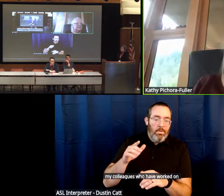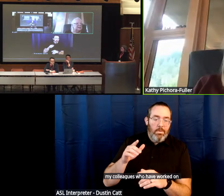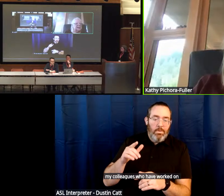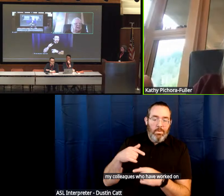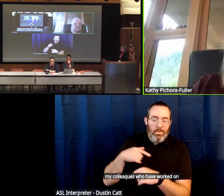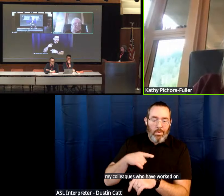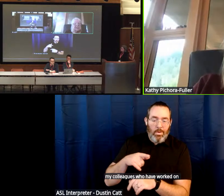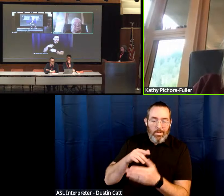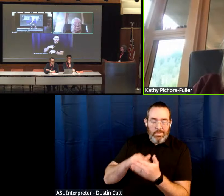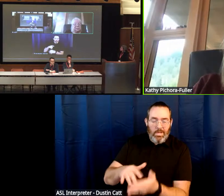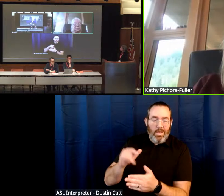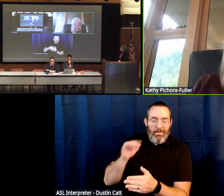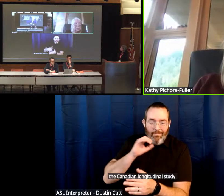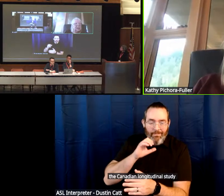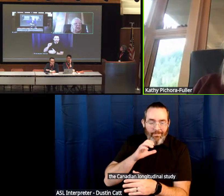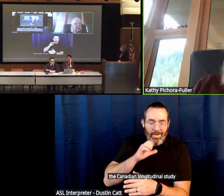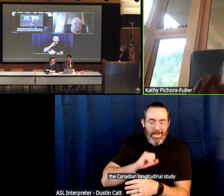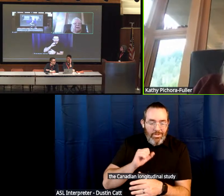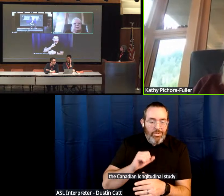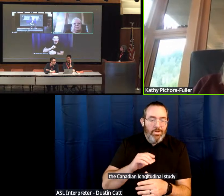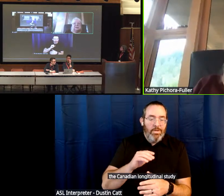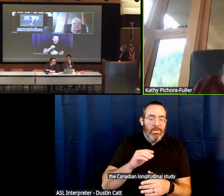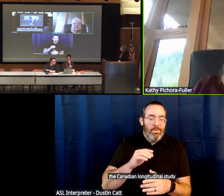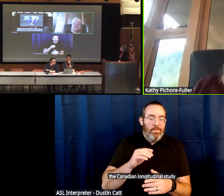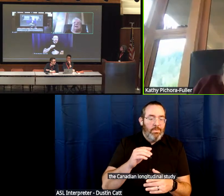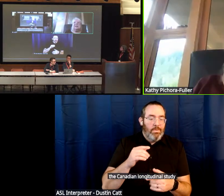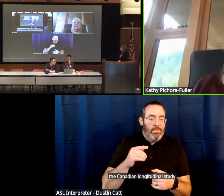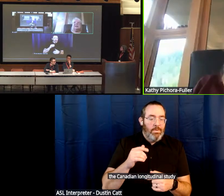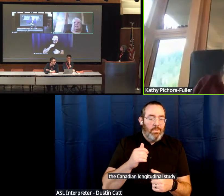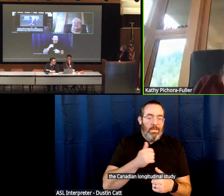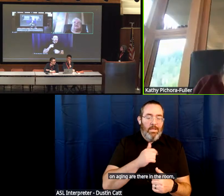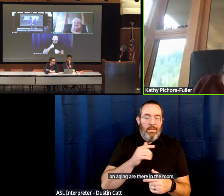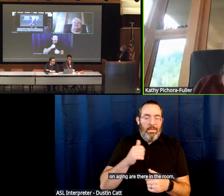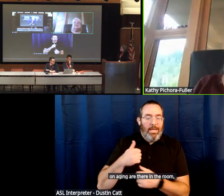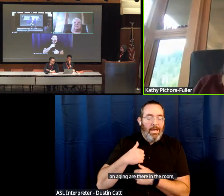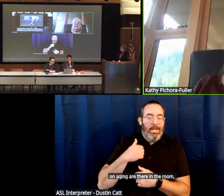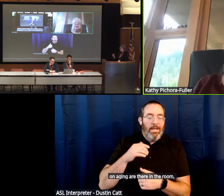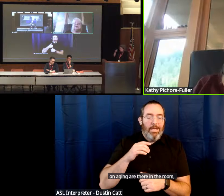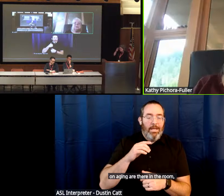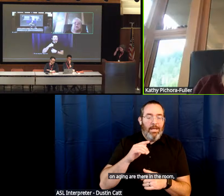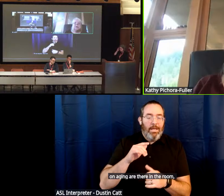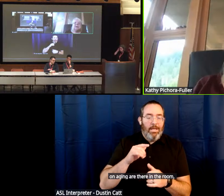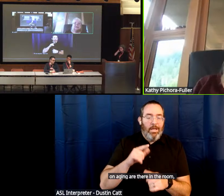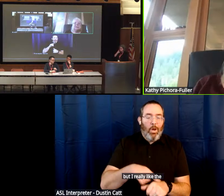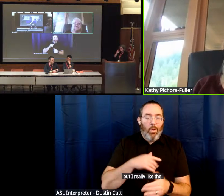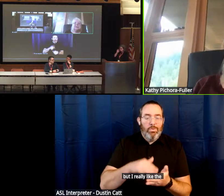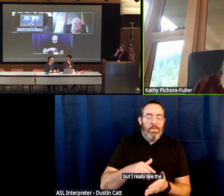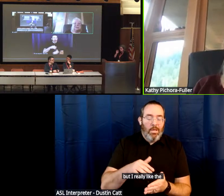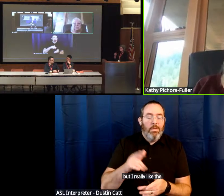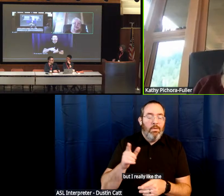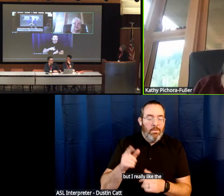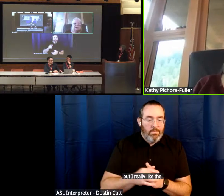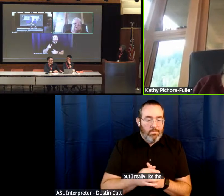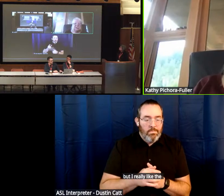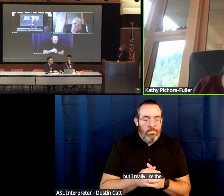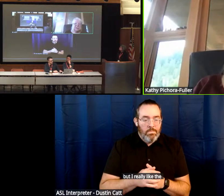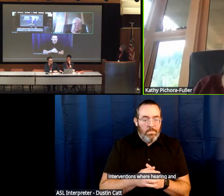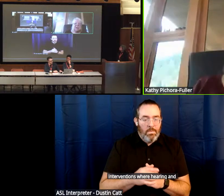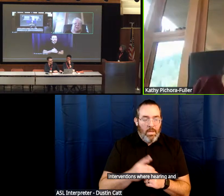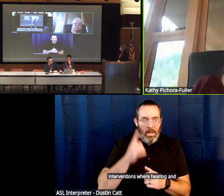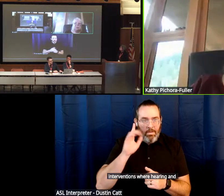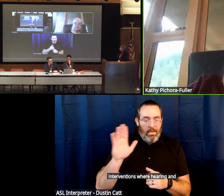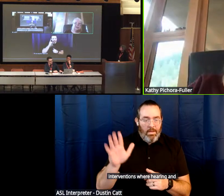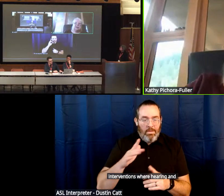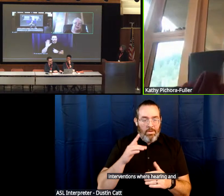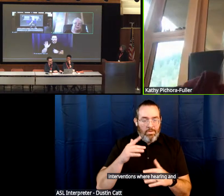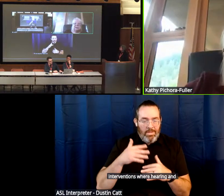CCNA are there in the room. But I really like the interventions where hearing and vision are integrated